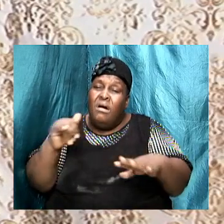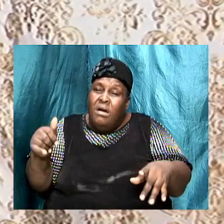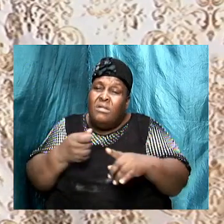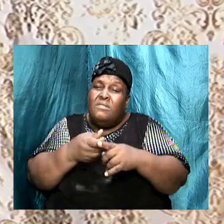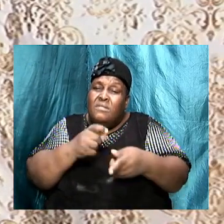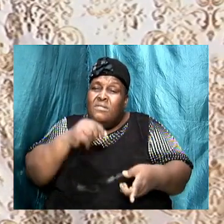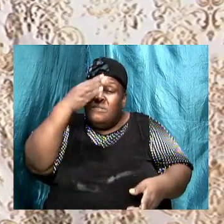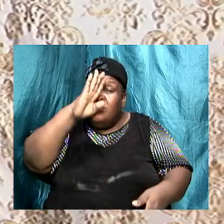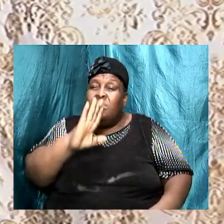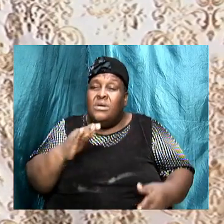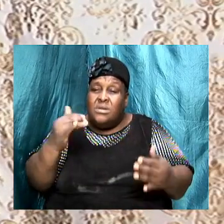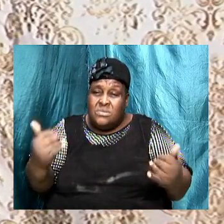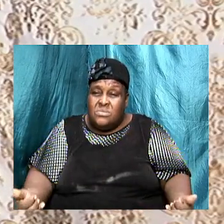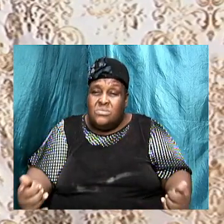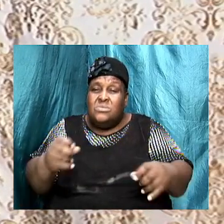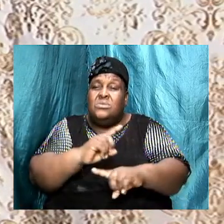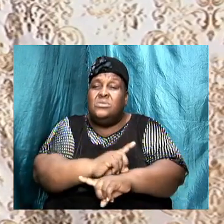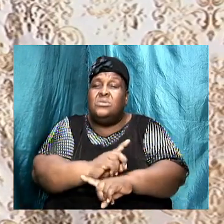today.